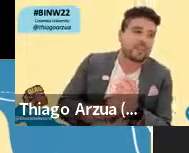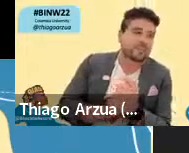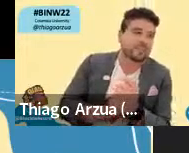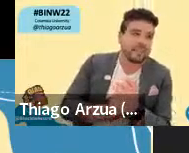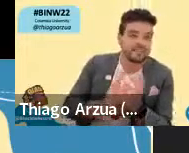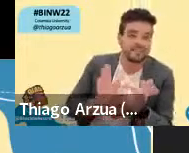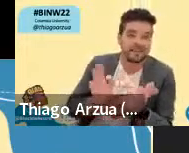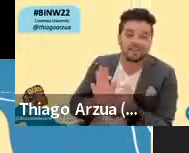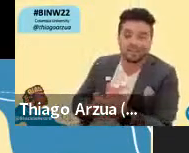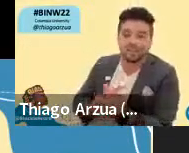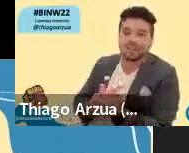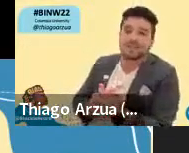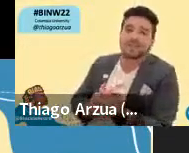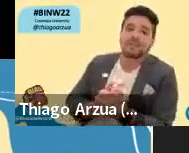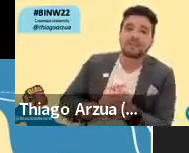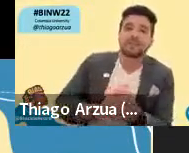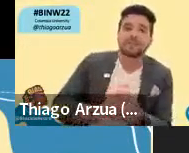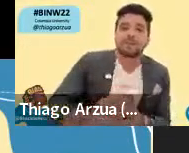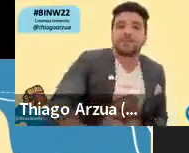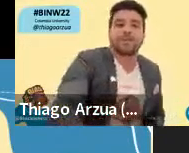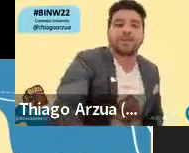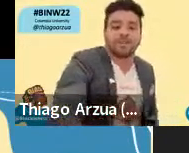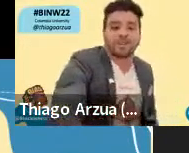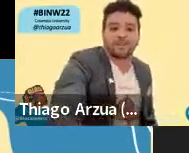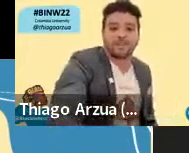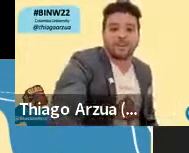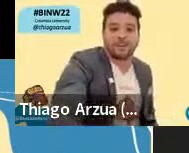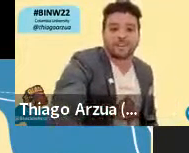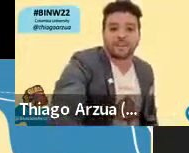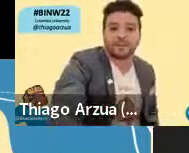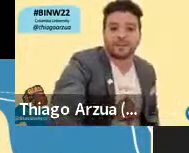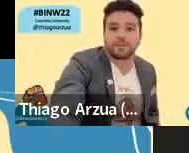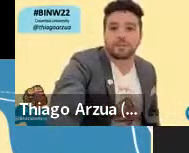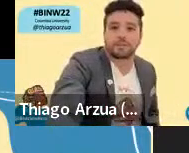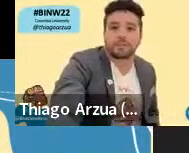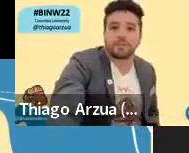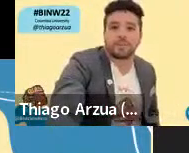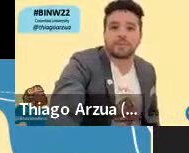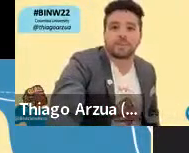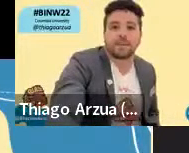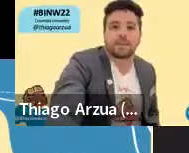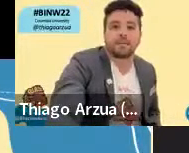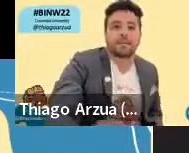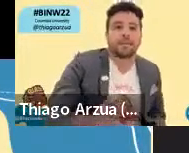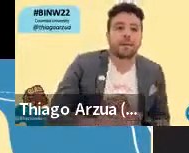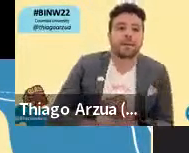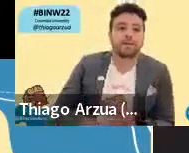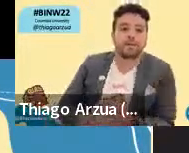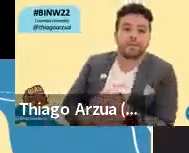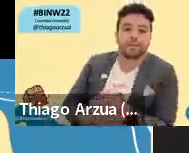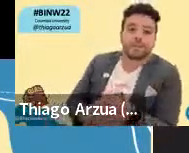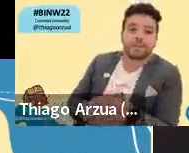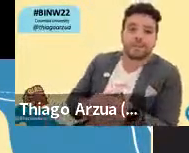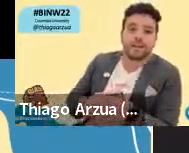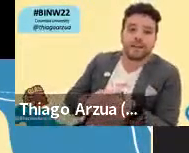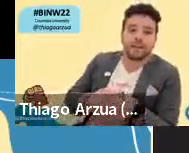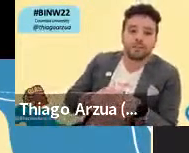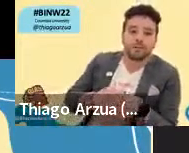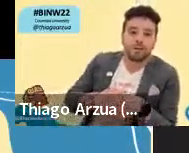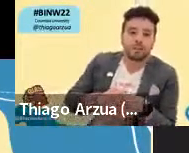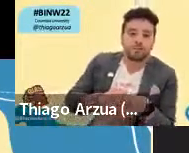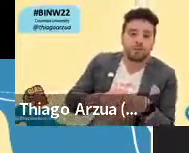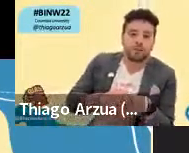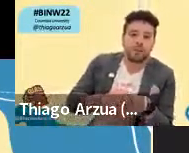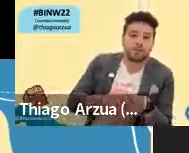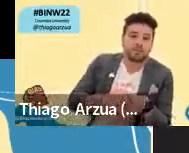the task assigned to me for this past 3 years. I'm very excited for our journal club this time. Before we get started, I